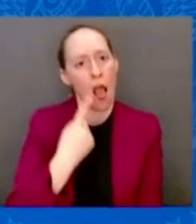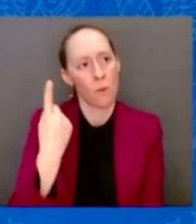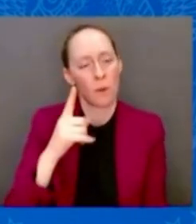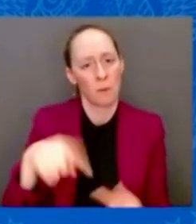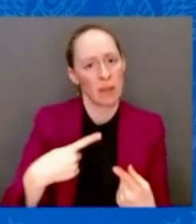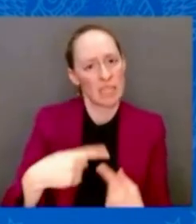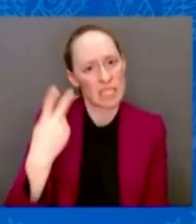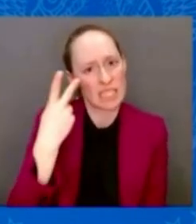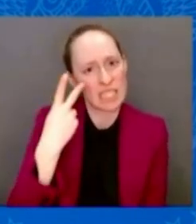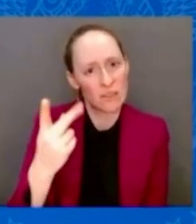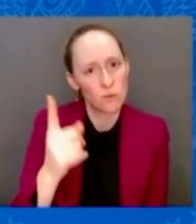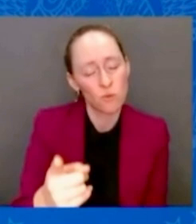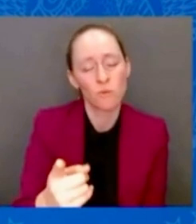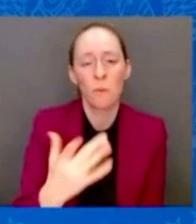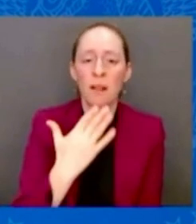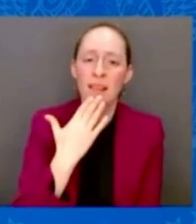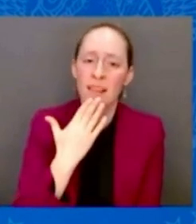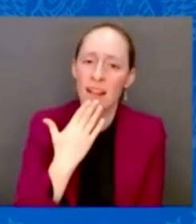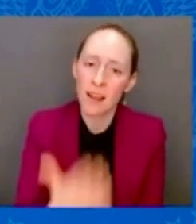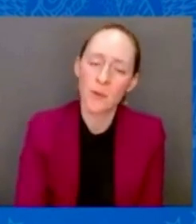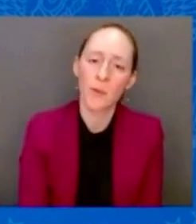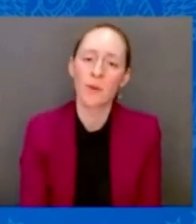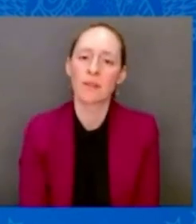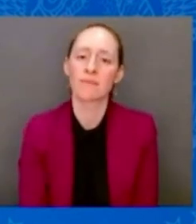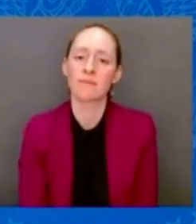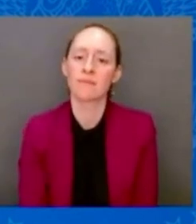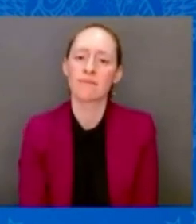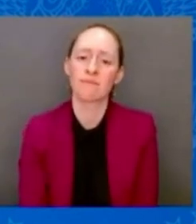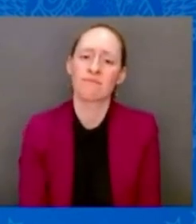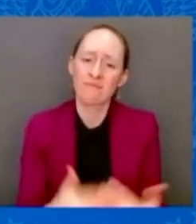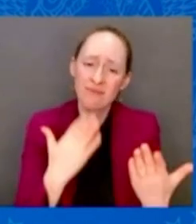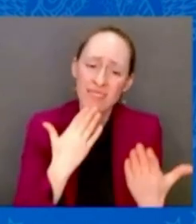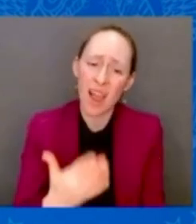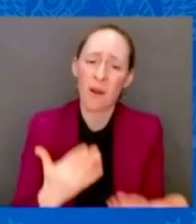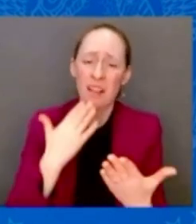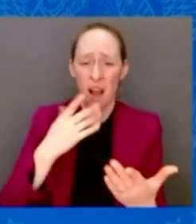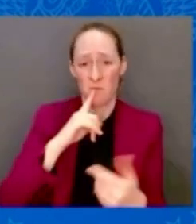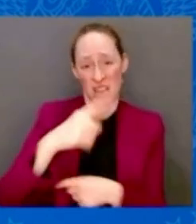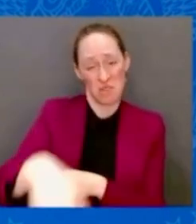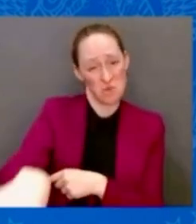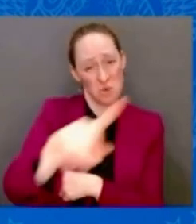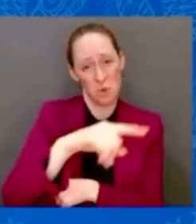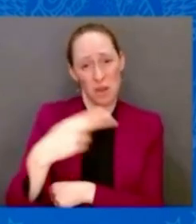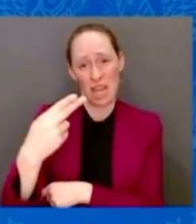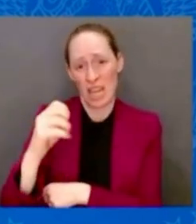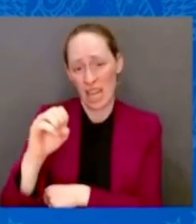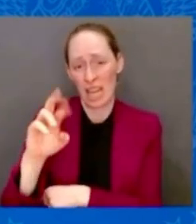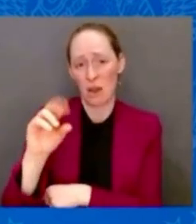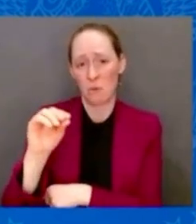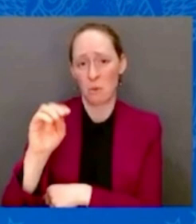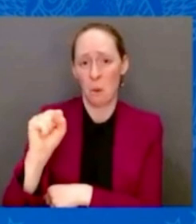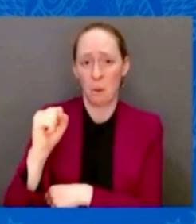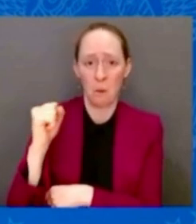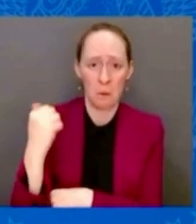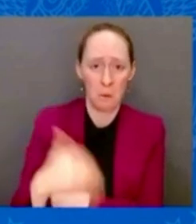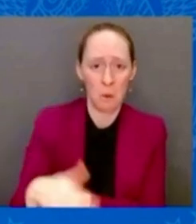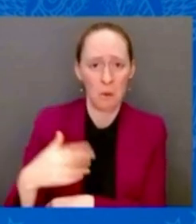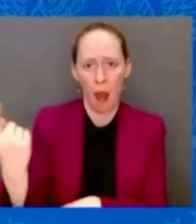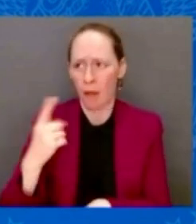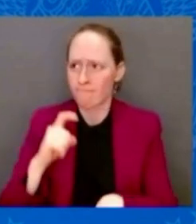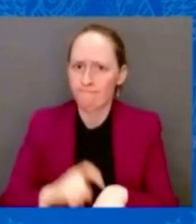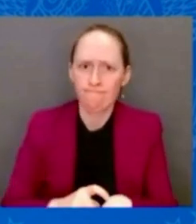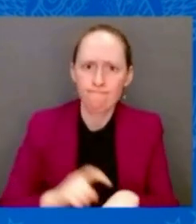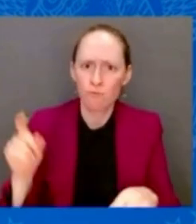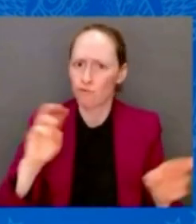you represent who are on alert, on call, communities all across the country this very minute.